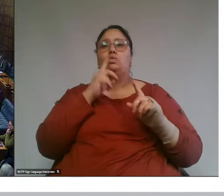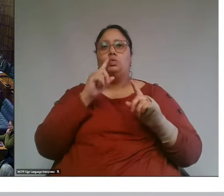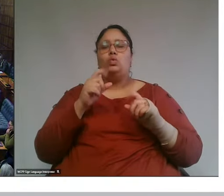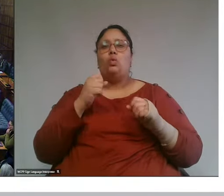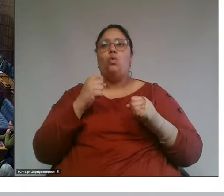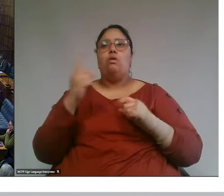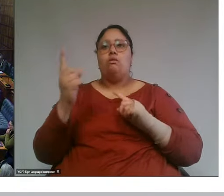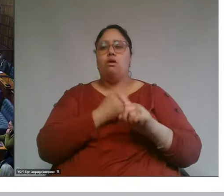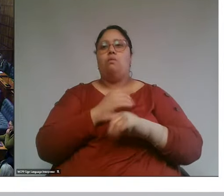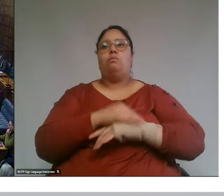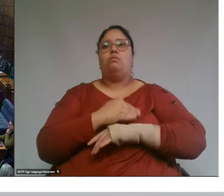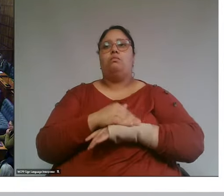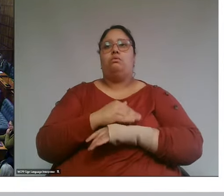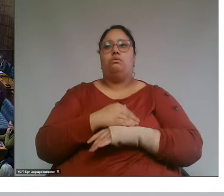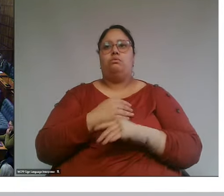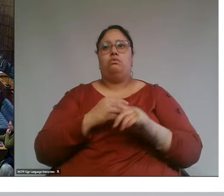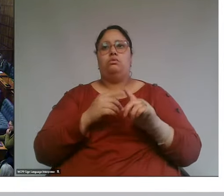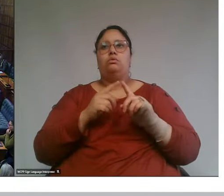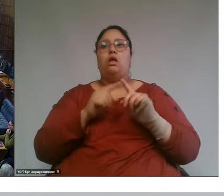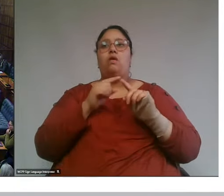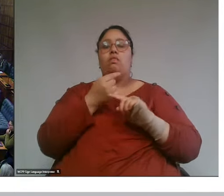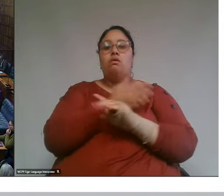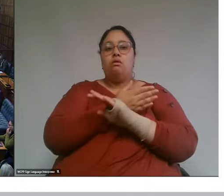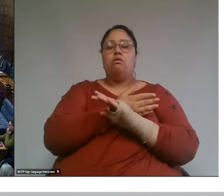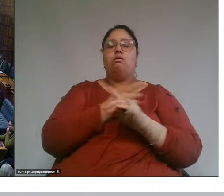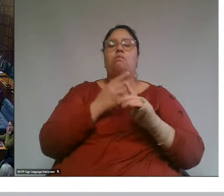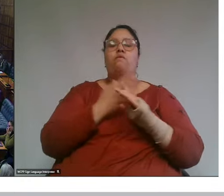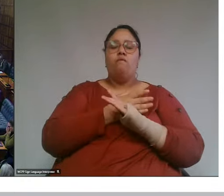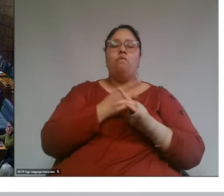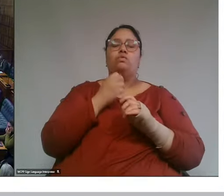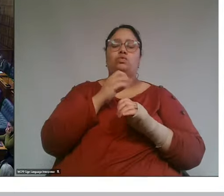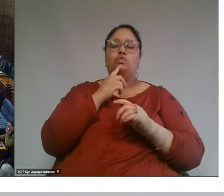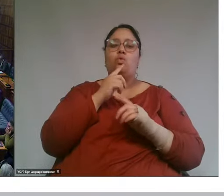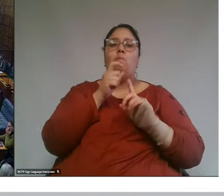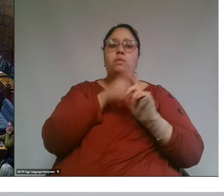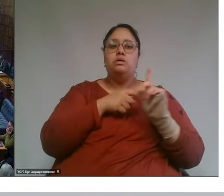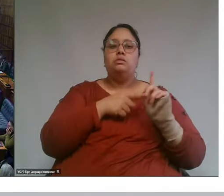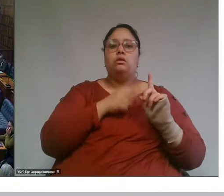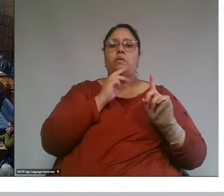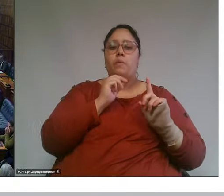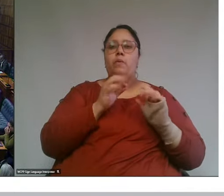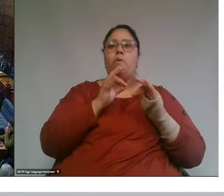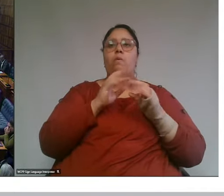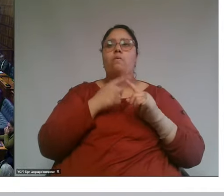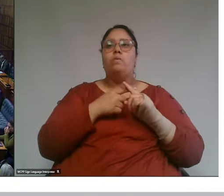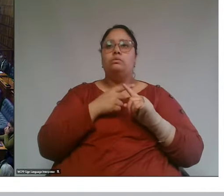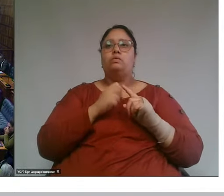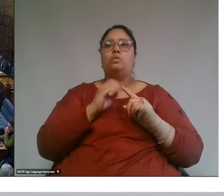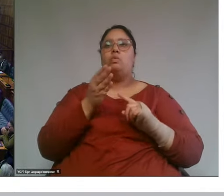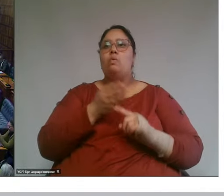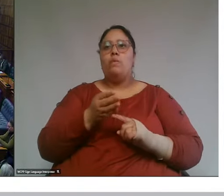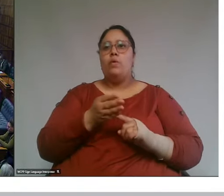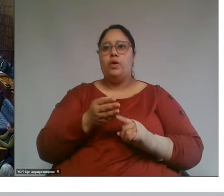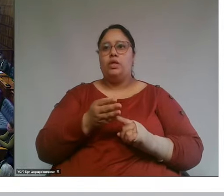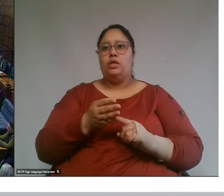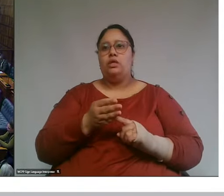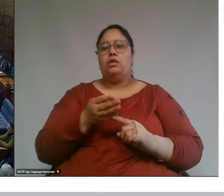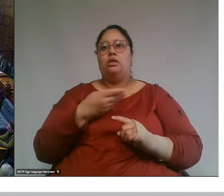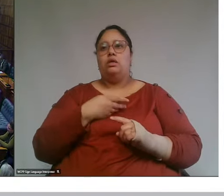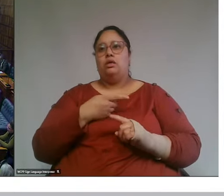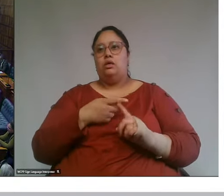an impact evaluation that has been done which can be shared with us or is there a process that is going to start looking at the